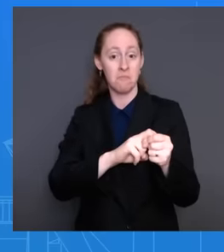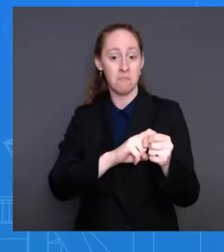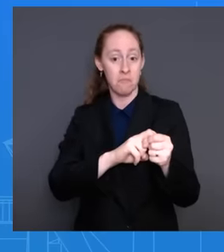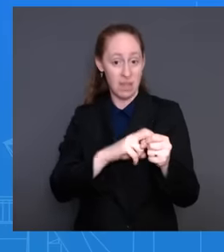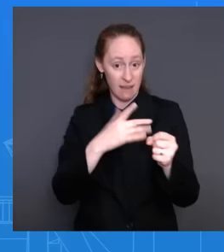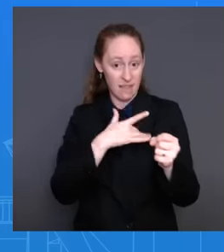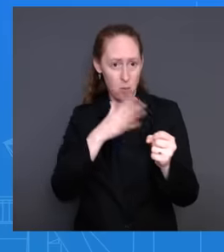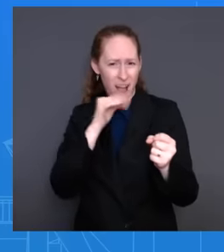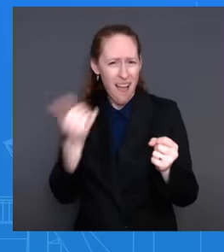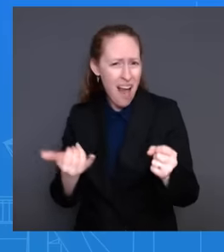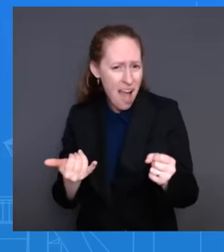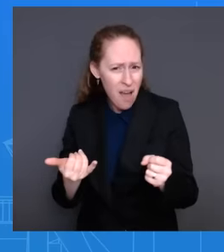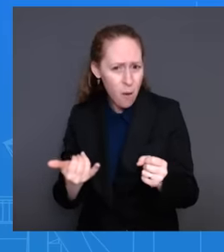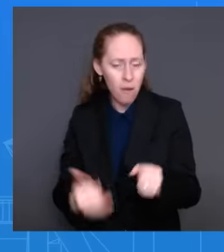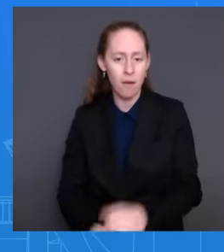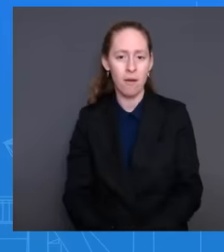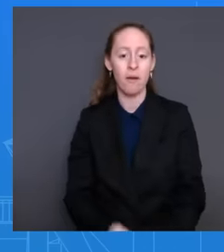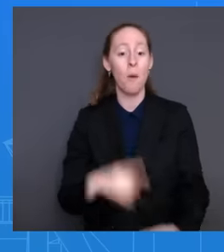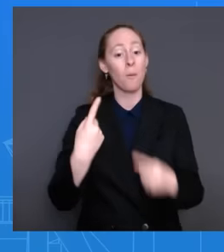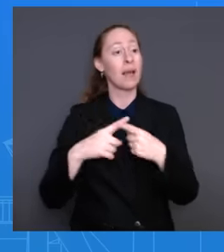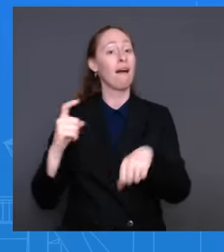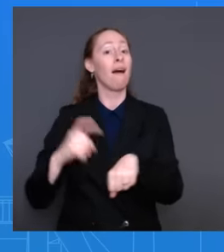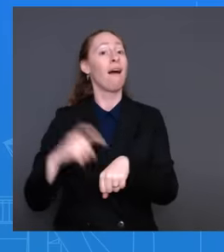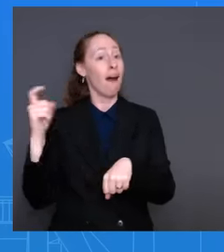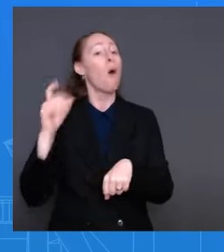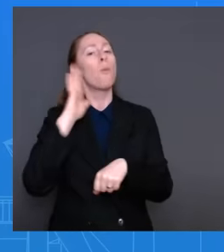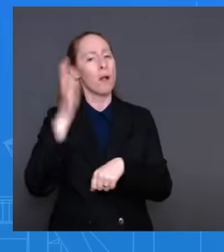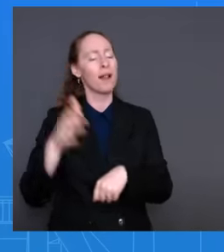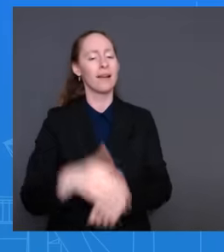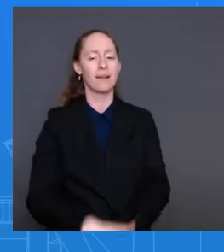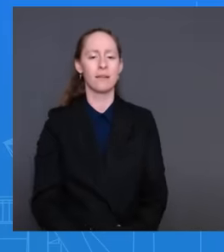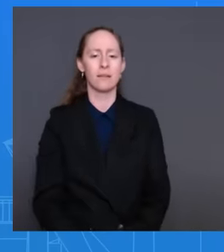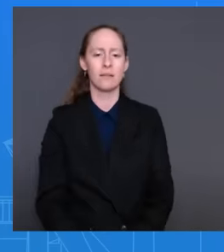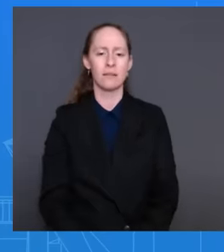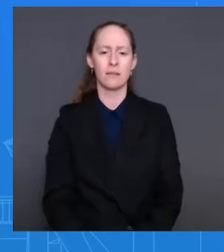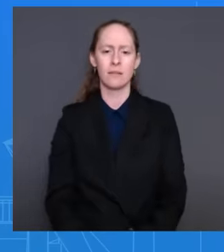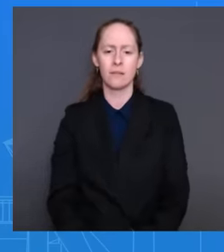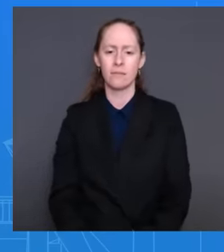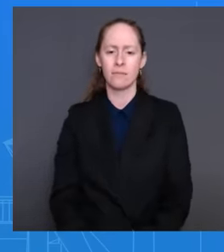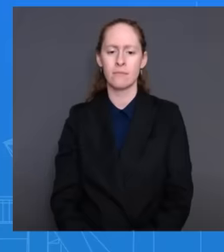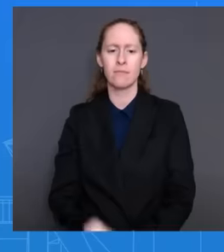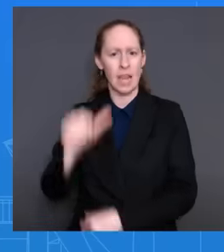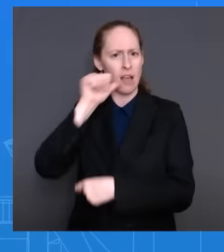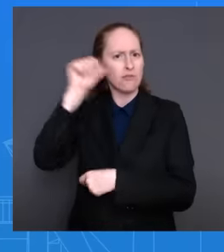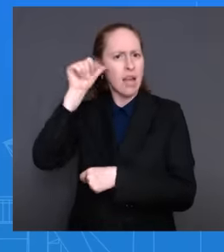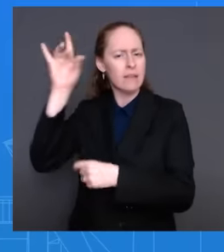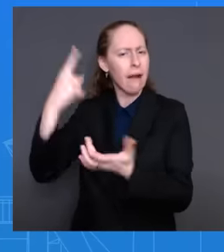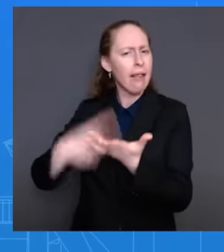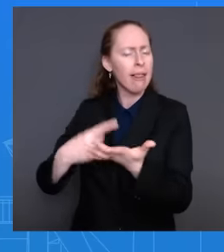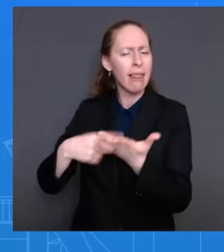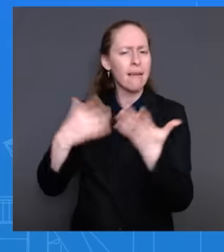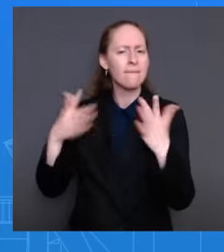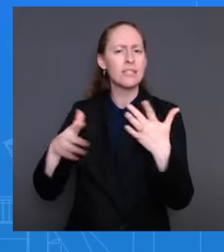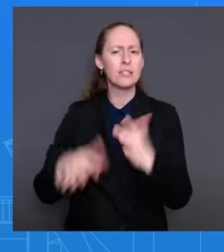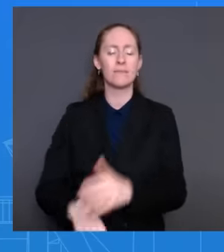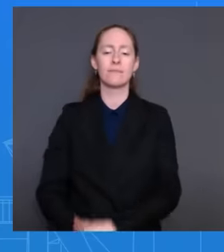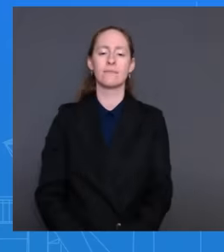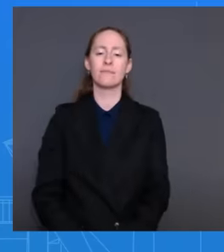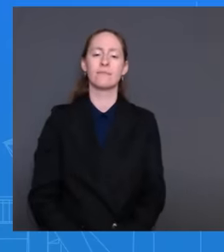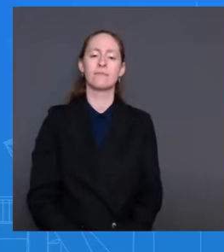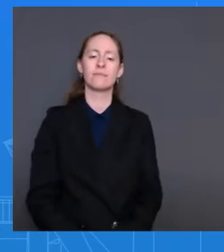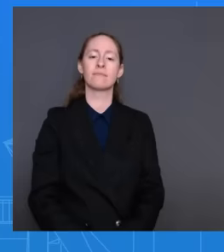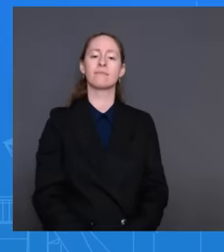involved. He spoke to this yesterday. What we're going to continue to do is call on Congress to act. And again,